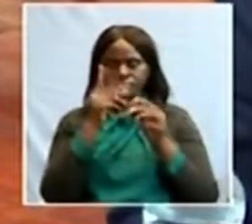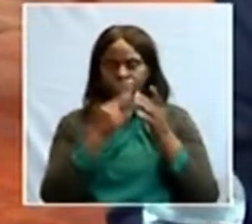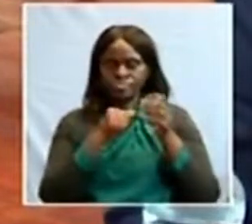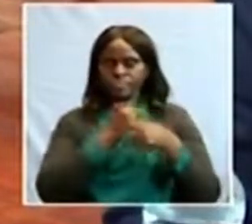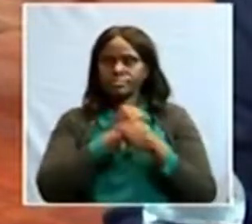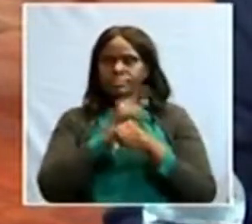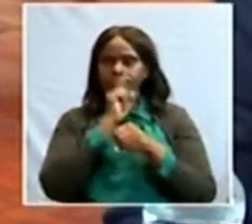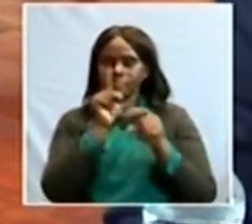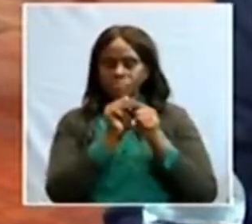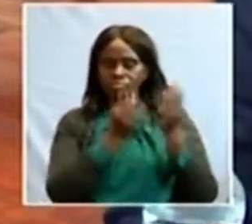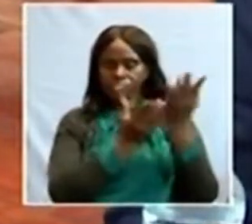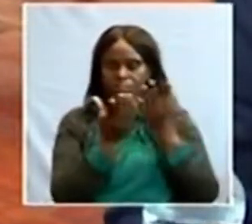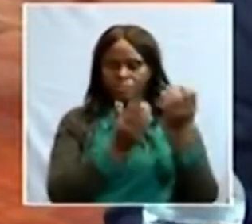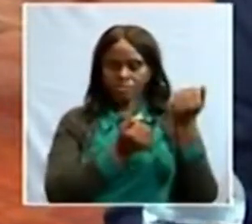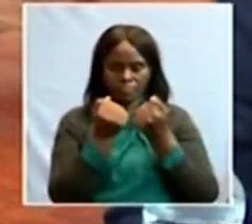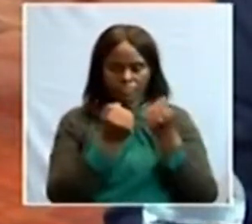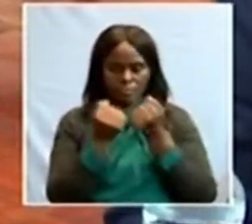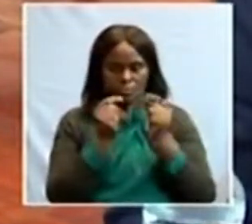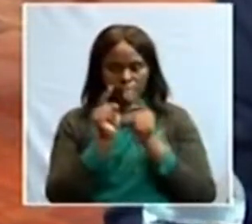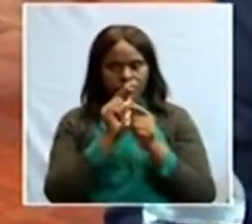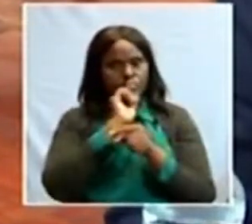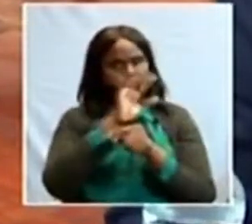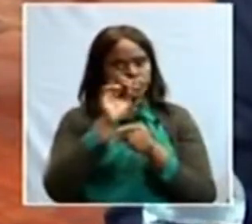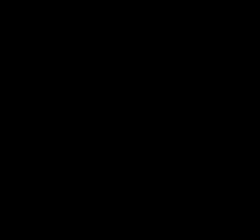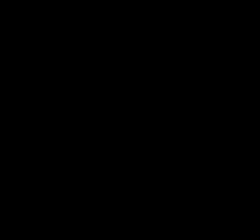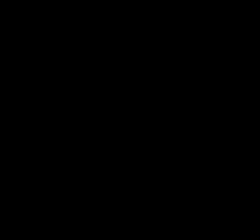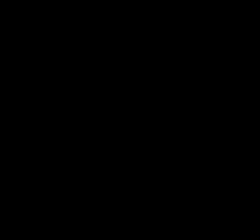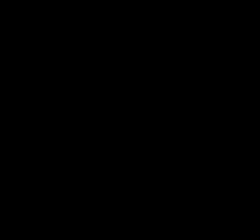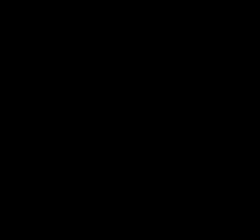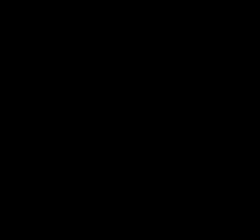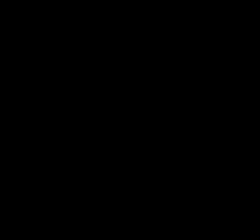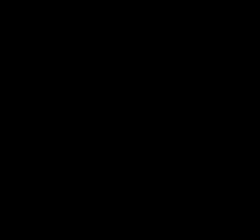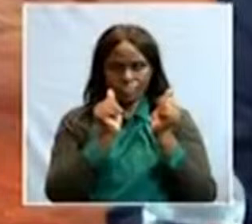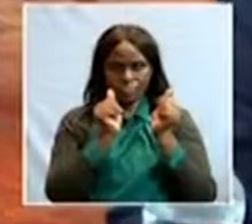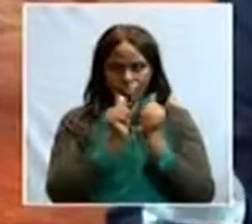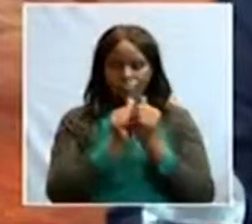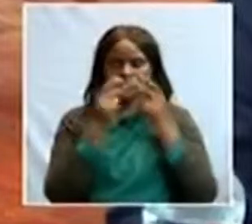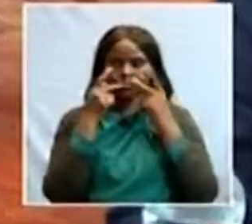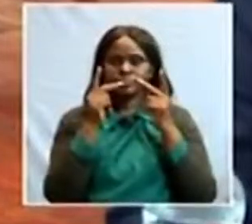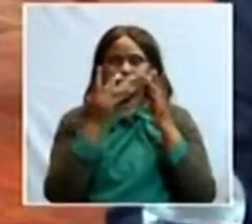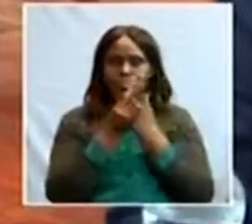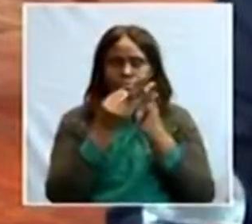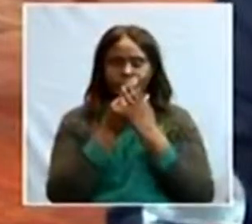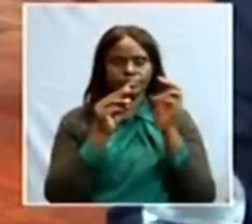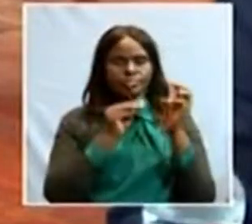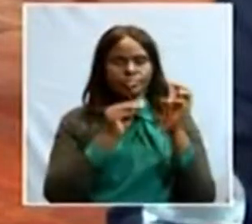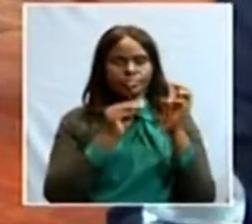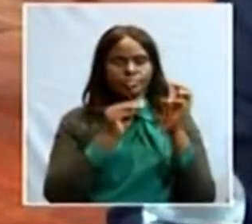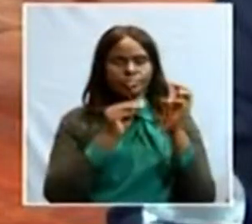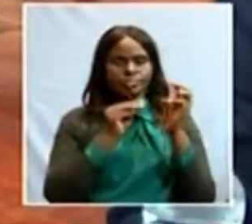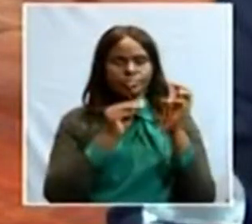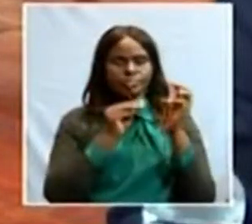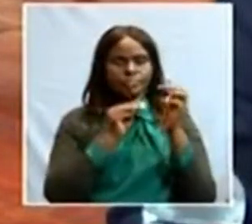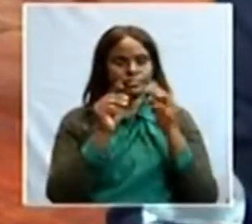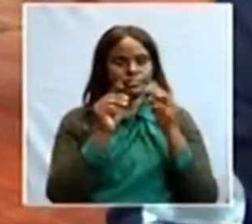ensure and service motor vehicles are disposed of in accordance with the Public Finance Management Act.